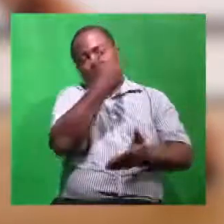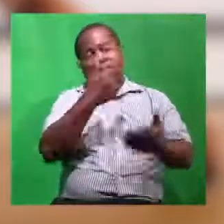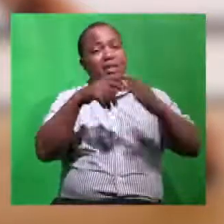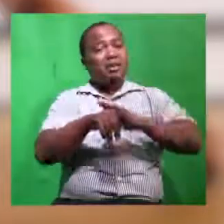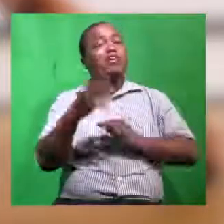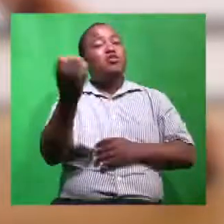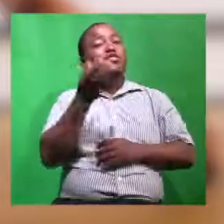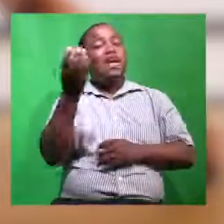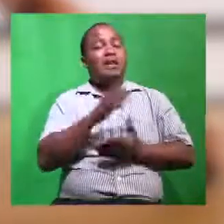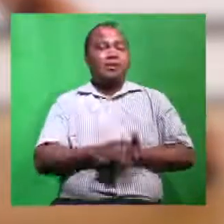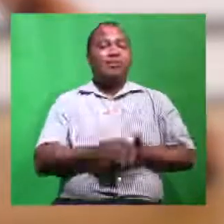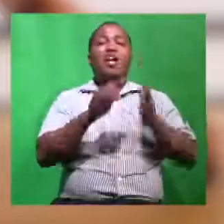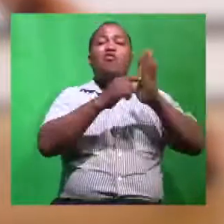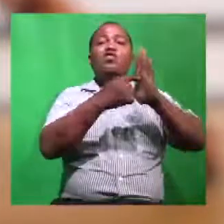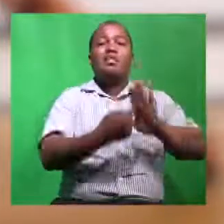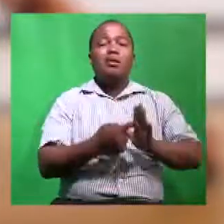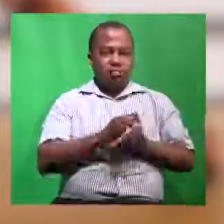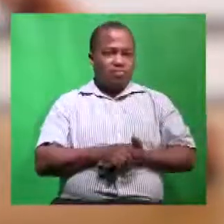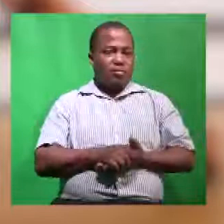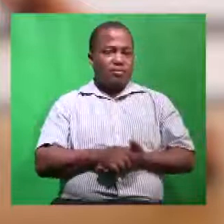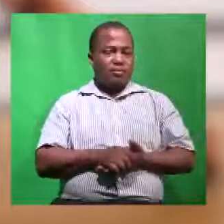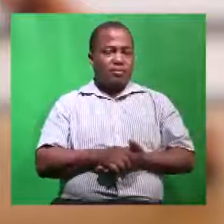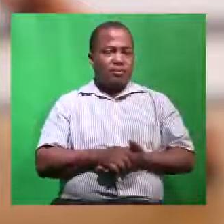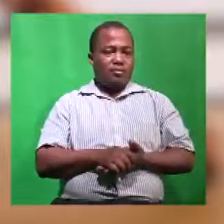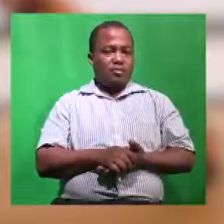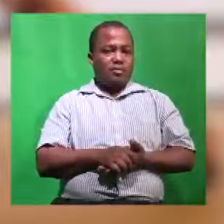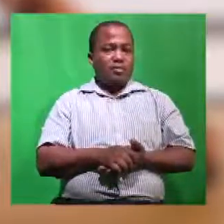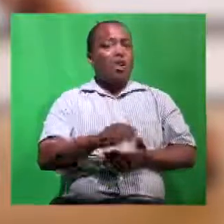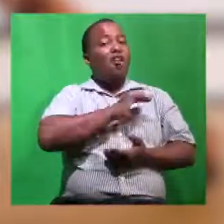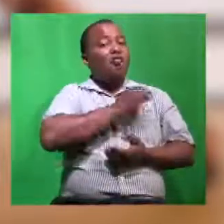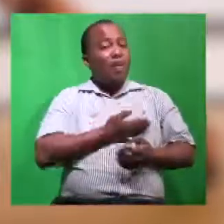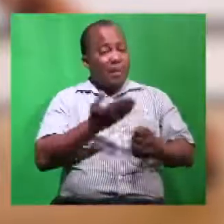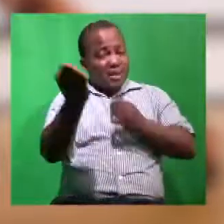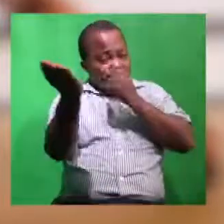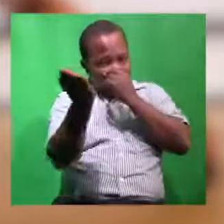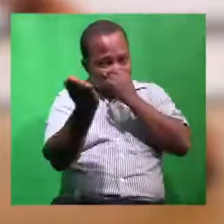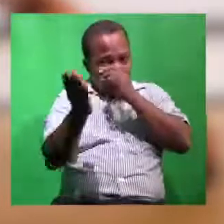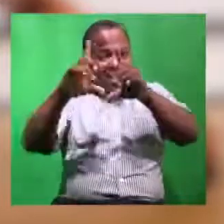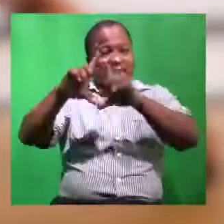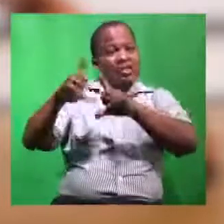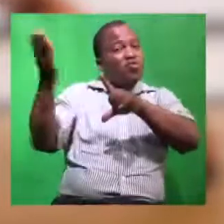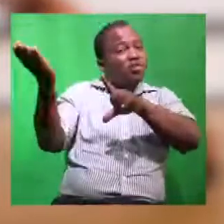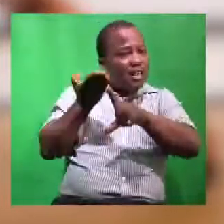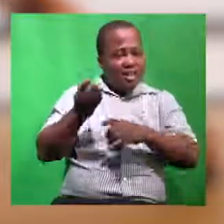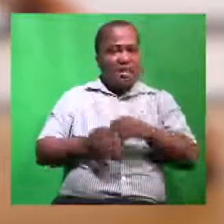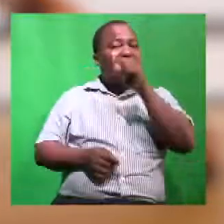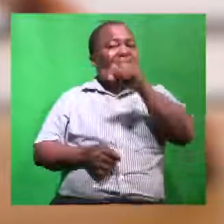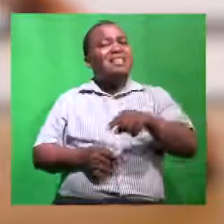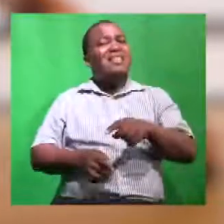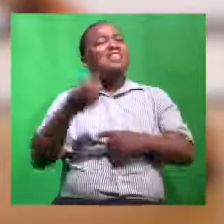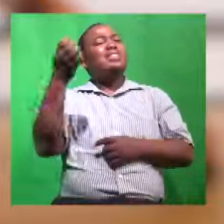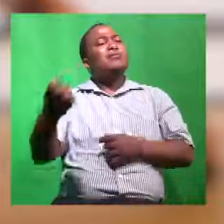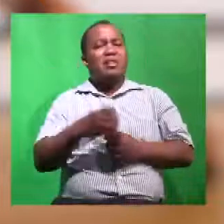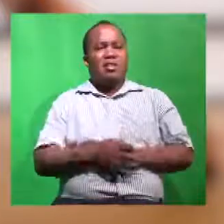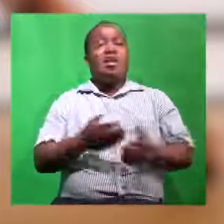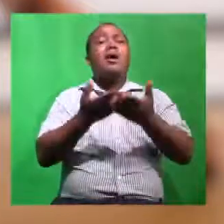our societies. For example, the female genital mutilation. So this practice is bad